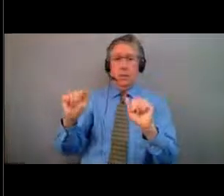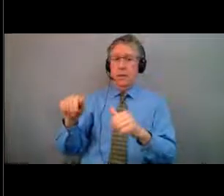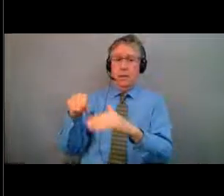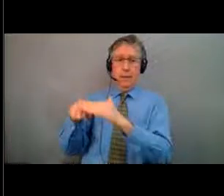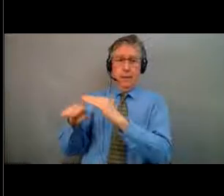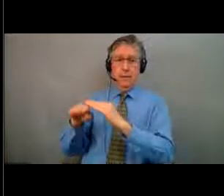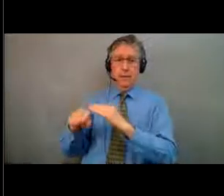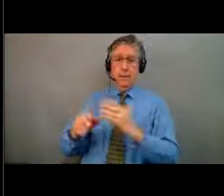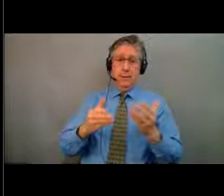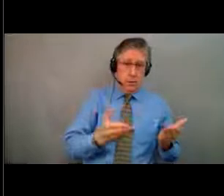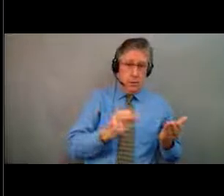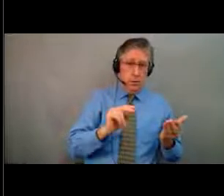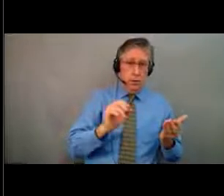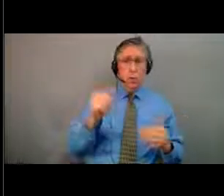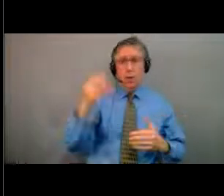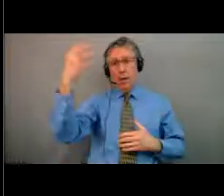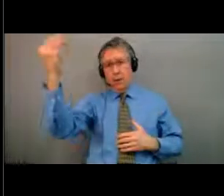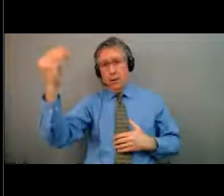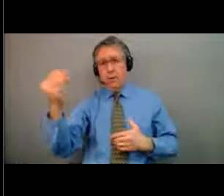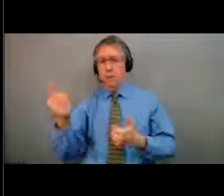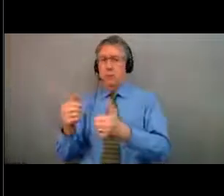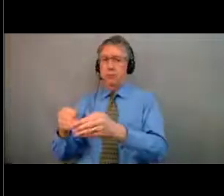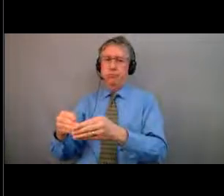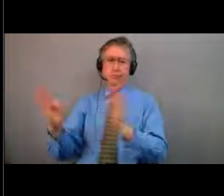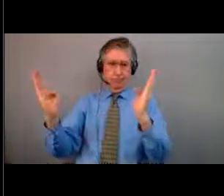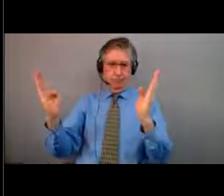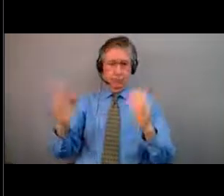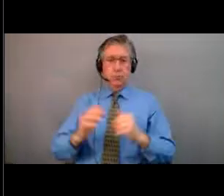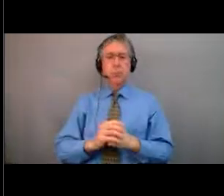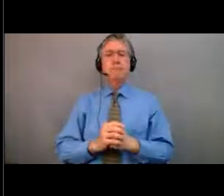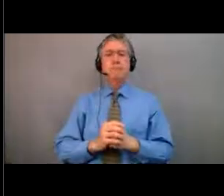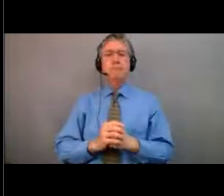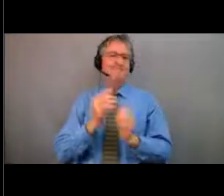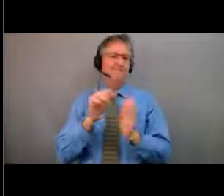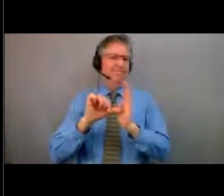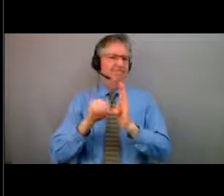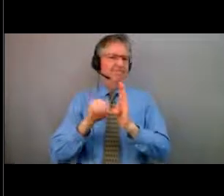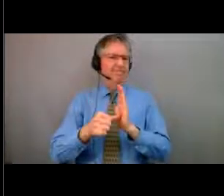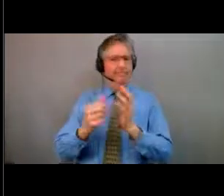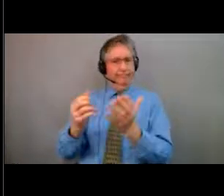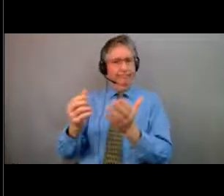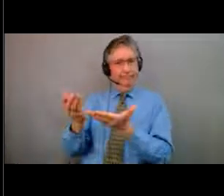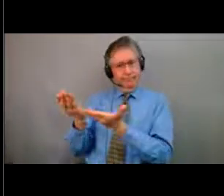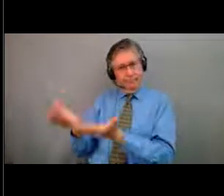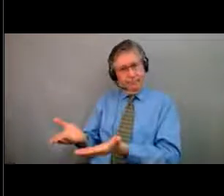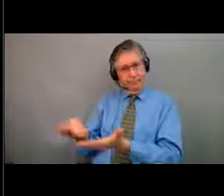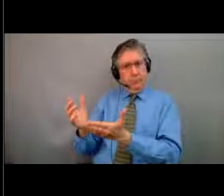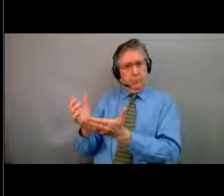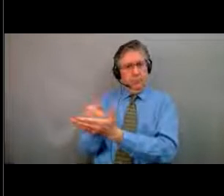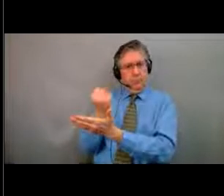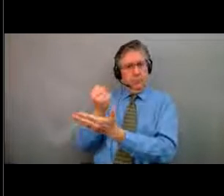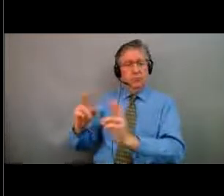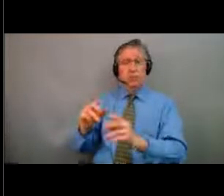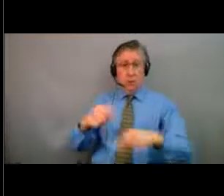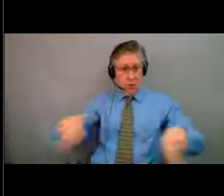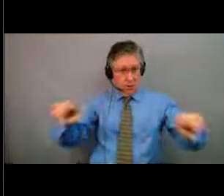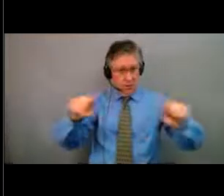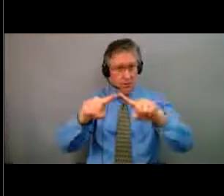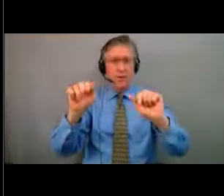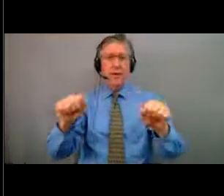view. And I wanted to highlight that and make sure that everyone knew that they could access